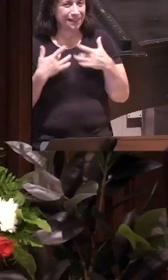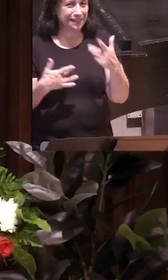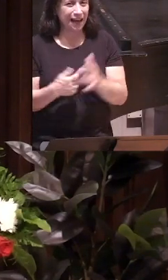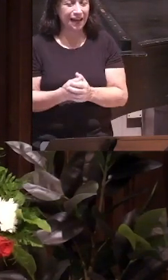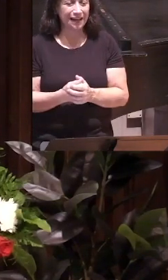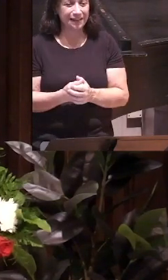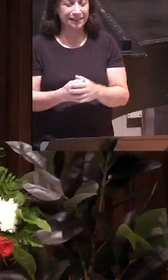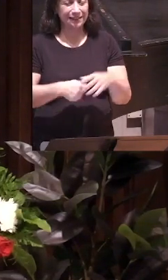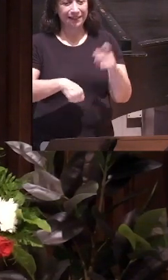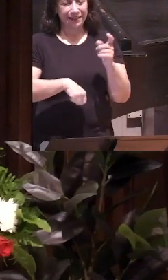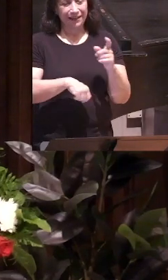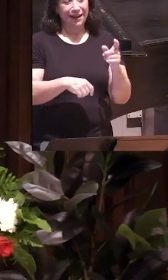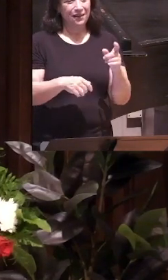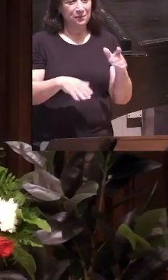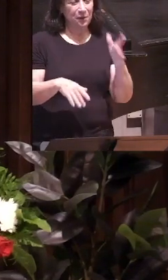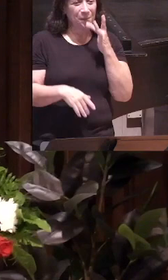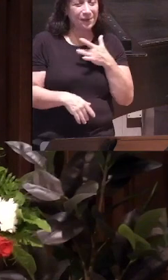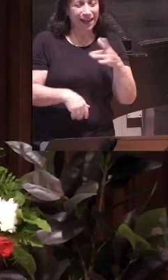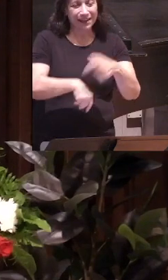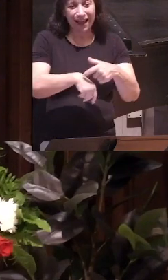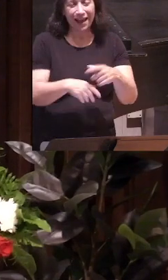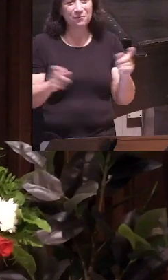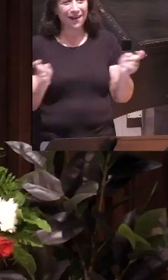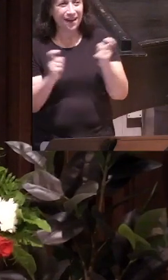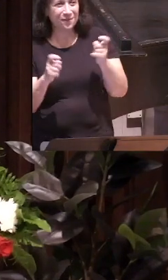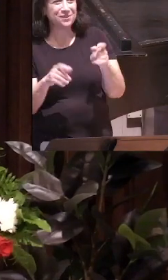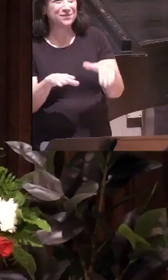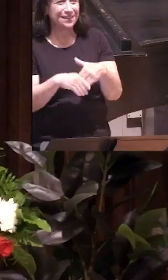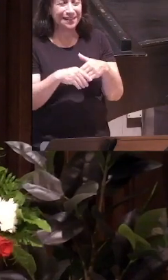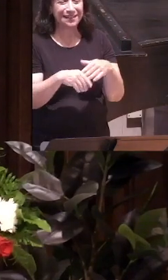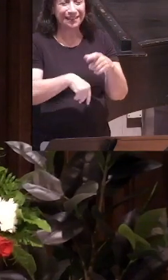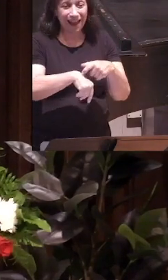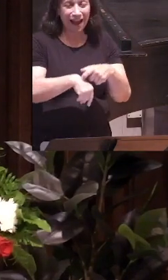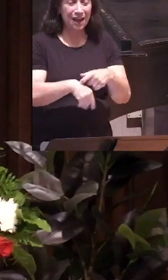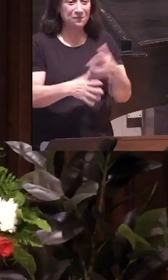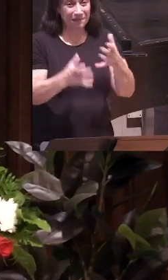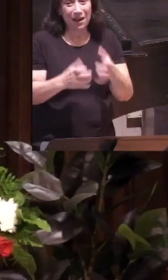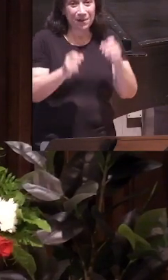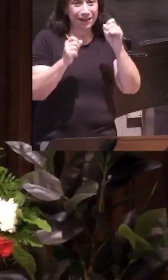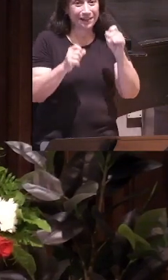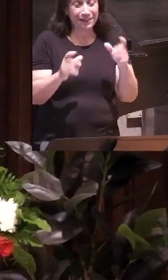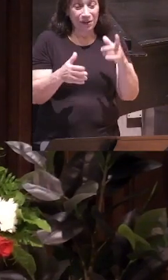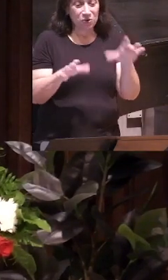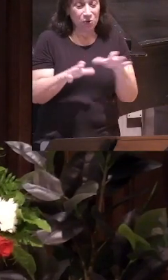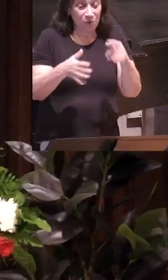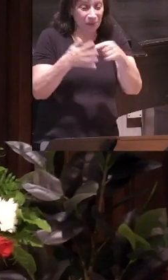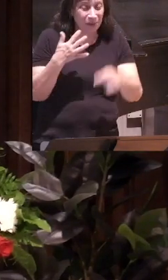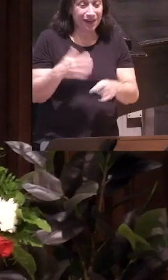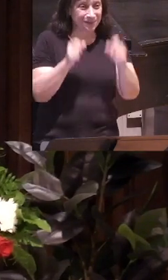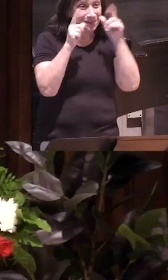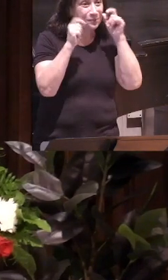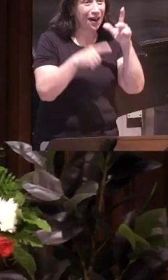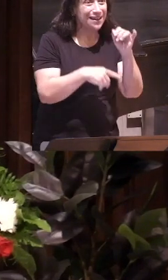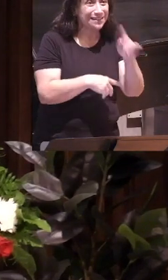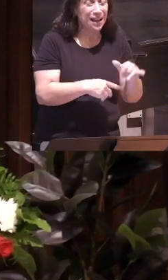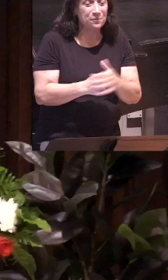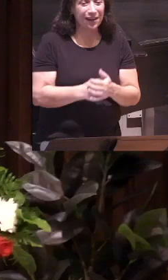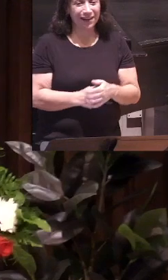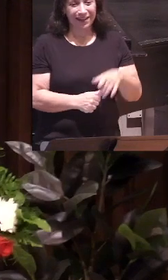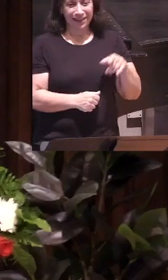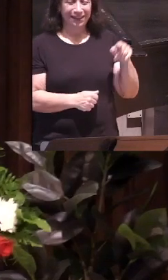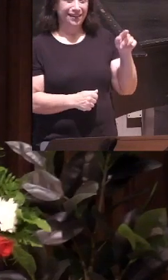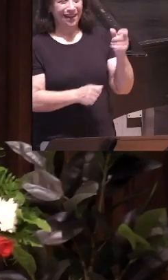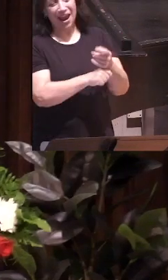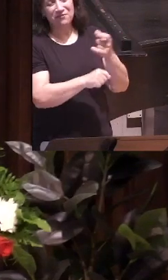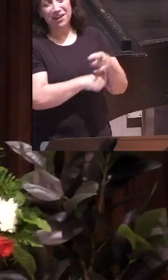birthday time or anniversary time, and he would come in, he was like, this is what I'm gonna do to surprise her. And every year Tammy was surprised, but she knew it was gonna be a surprise.